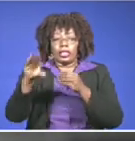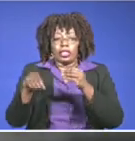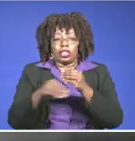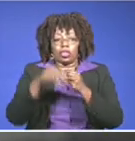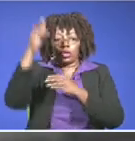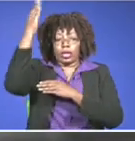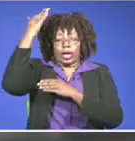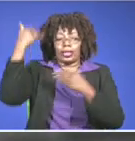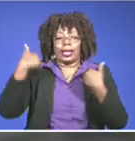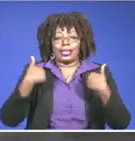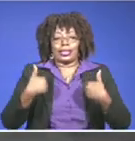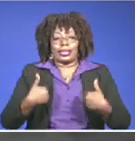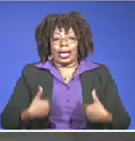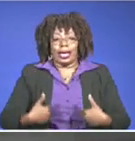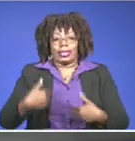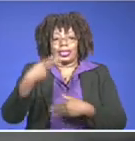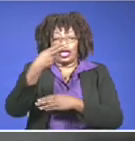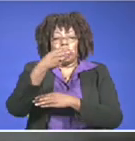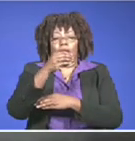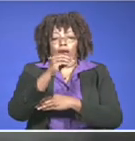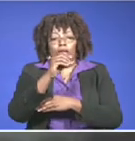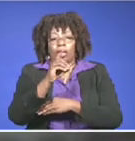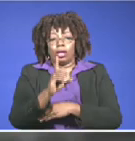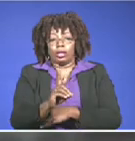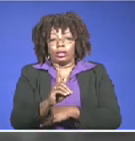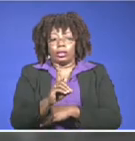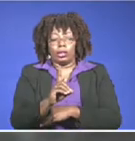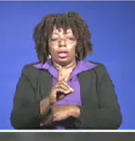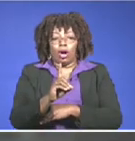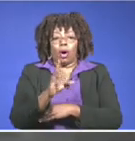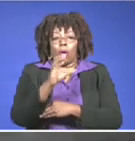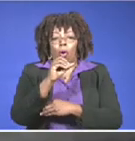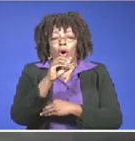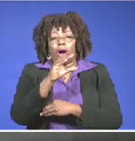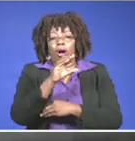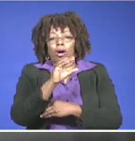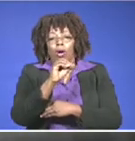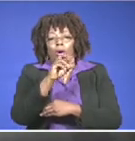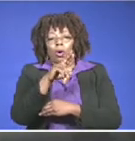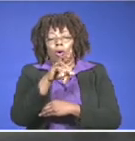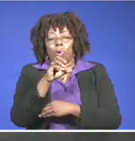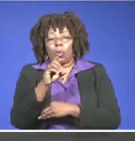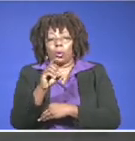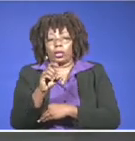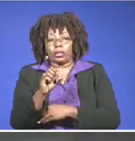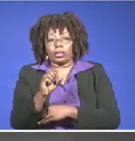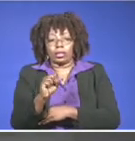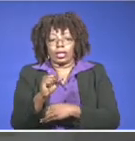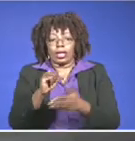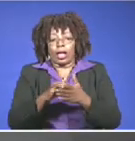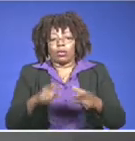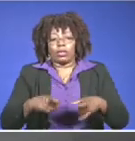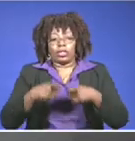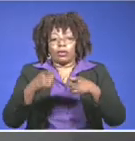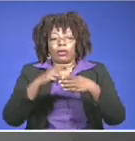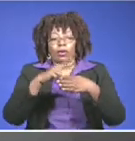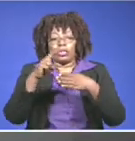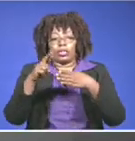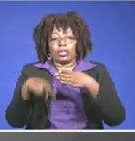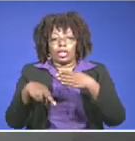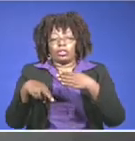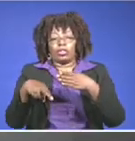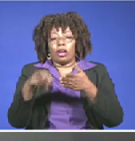caps, gowns, and hoods, the university says academic cords or items that are specifically awarded as a result of